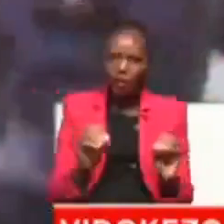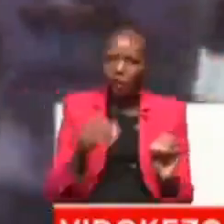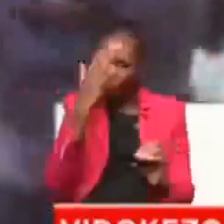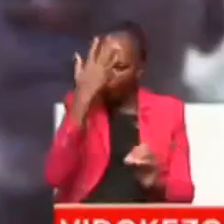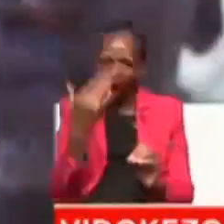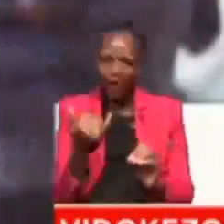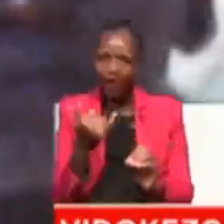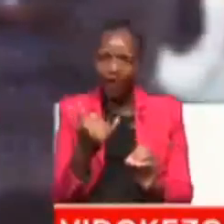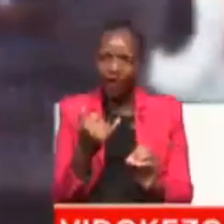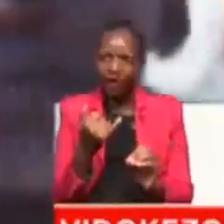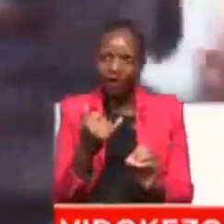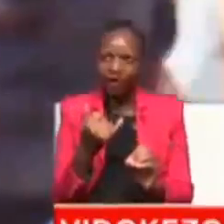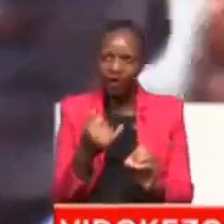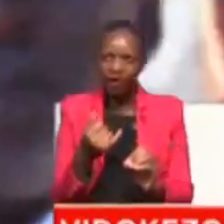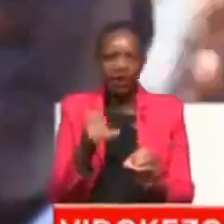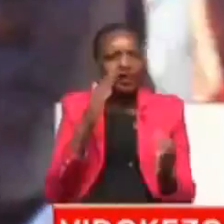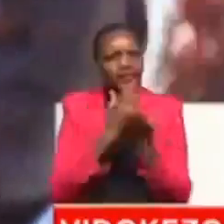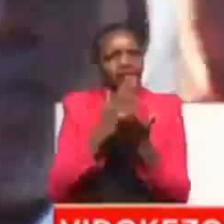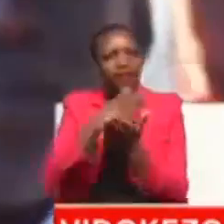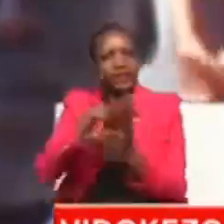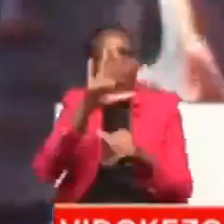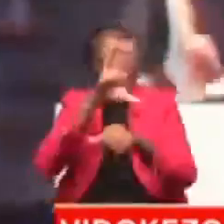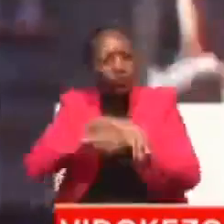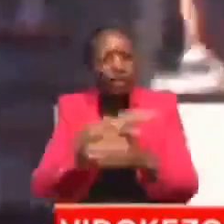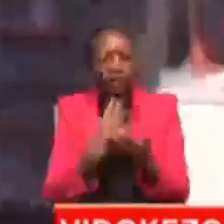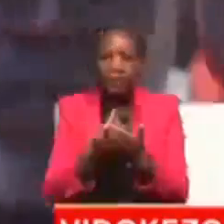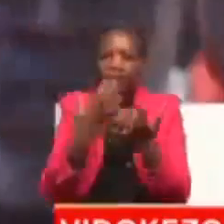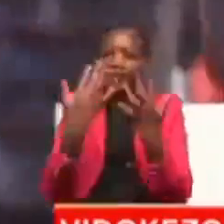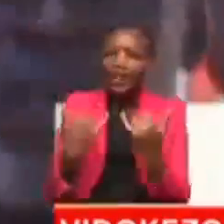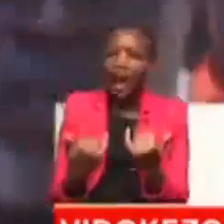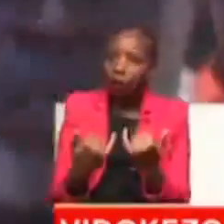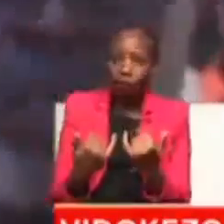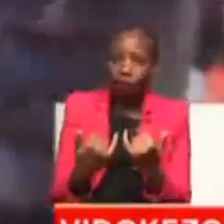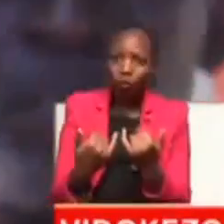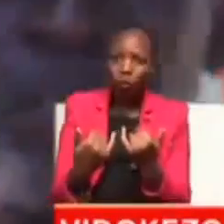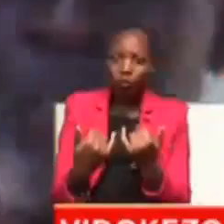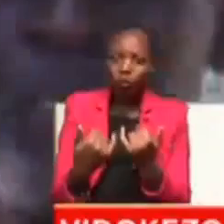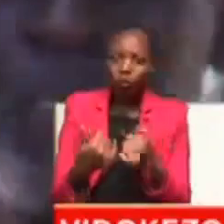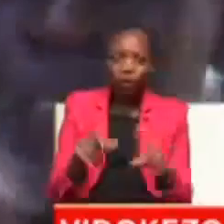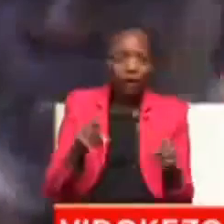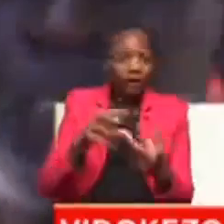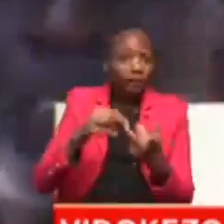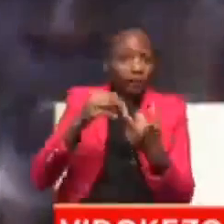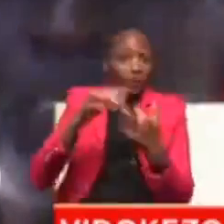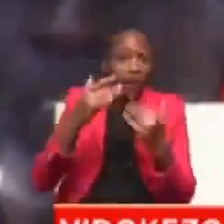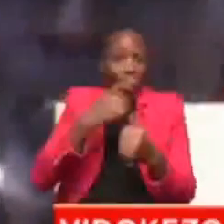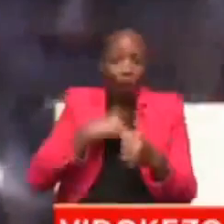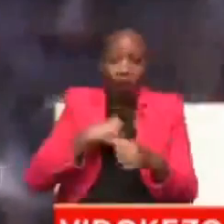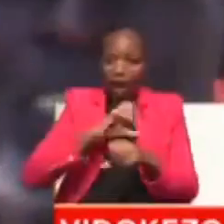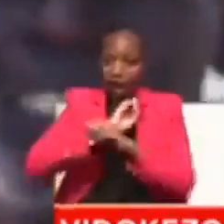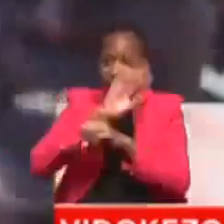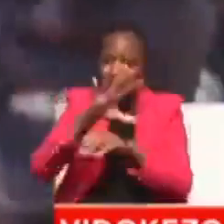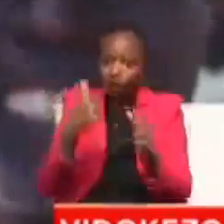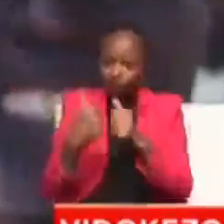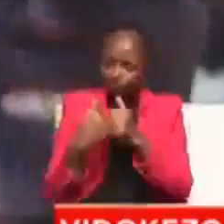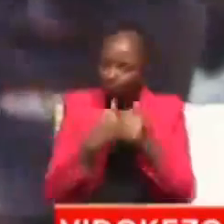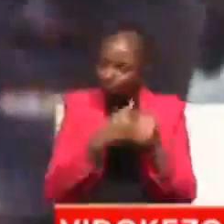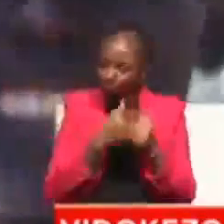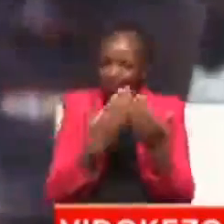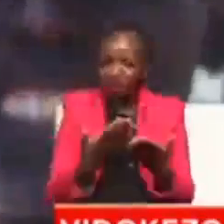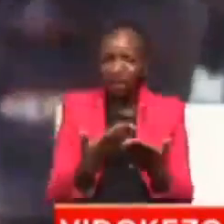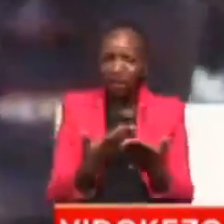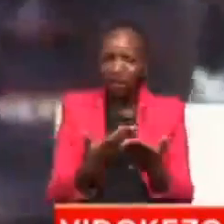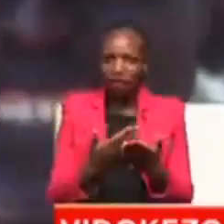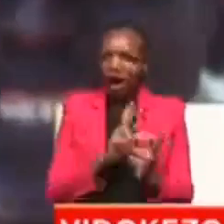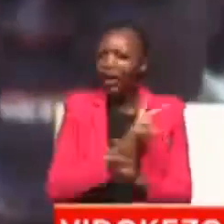money. It is they are right to get the money at this time that we are facing coronavirus pandemic. Corona, which